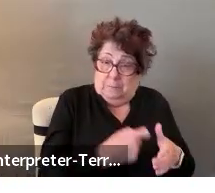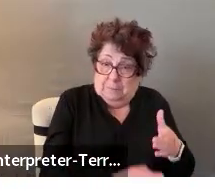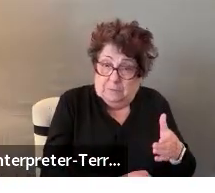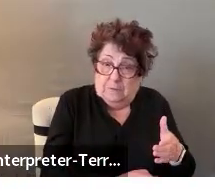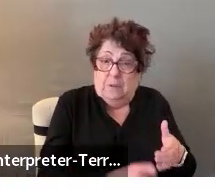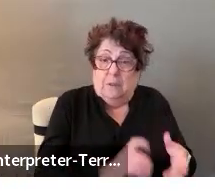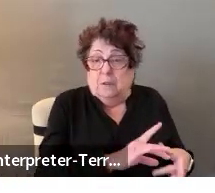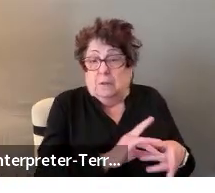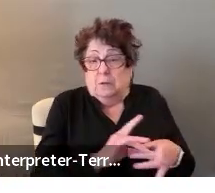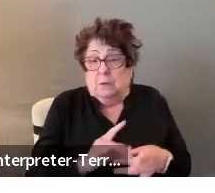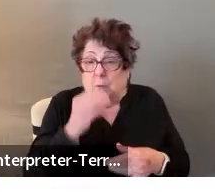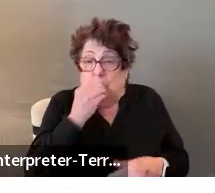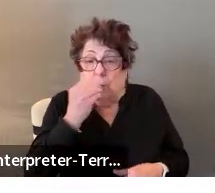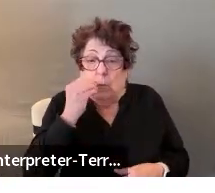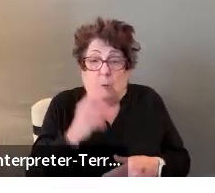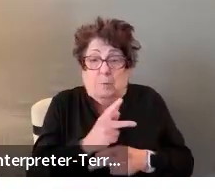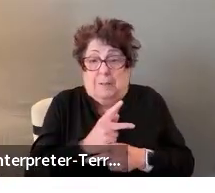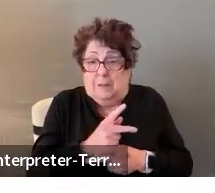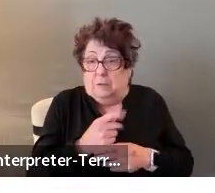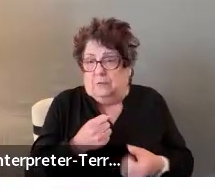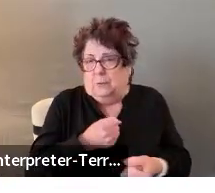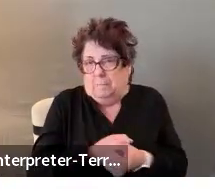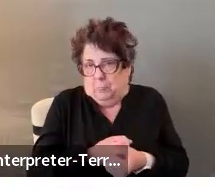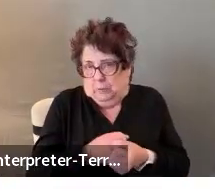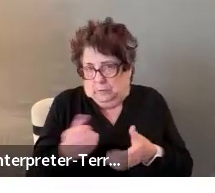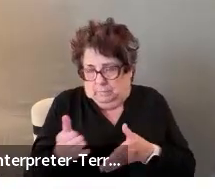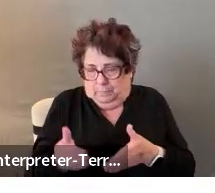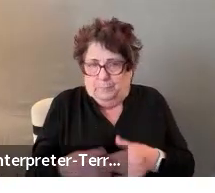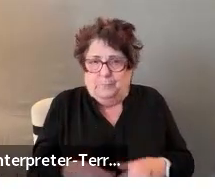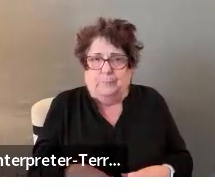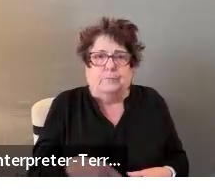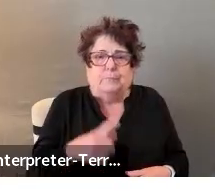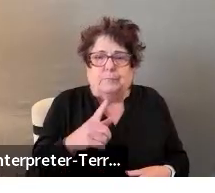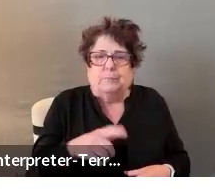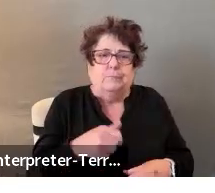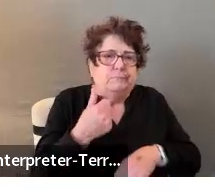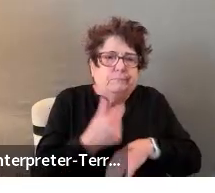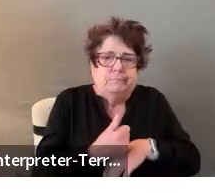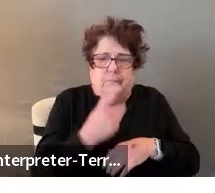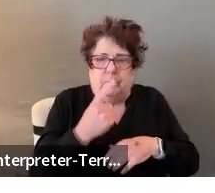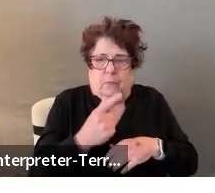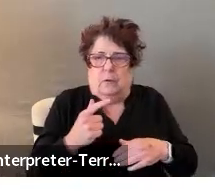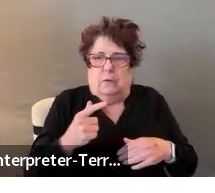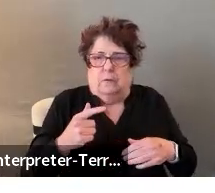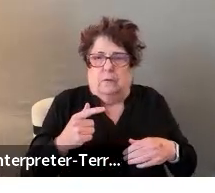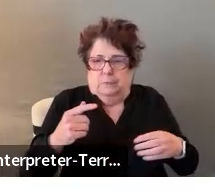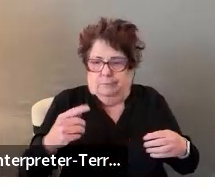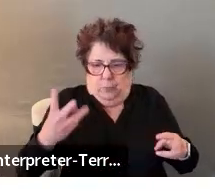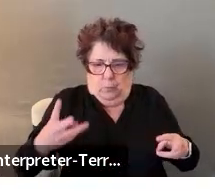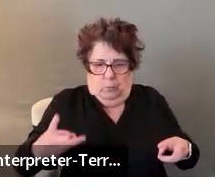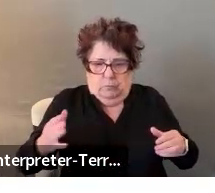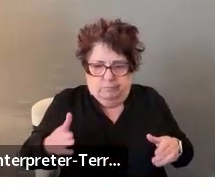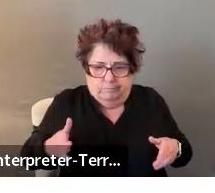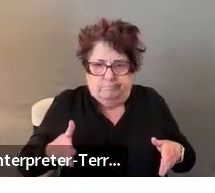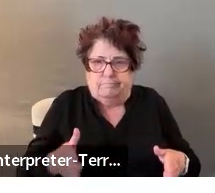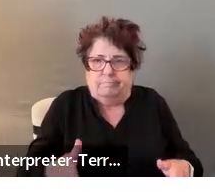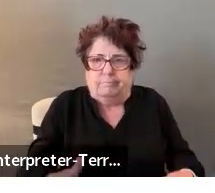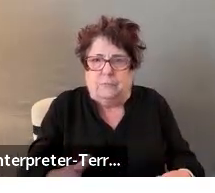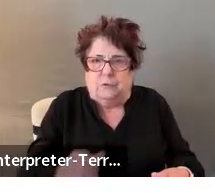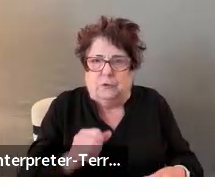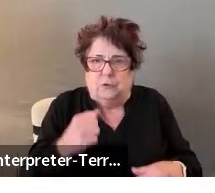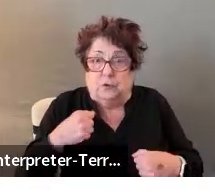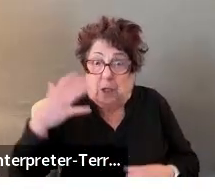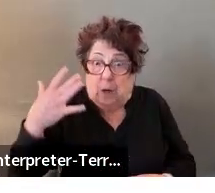supportive services. For example, installing a roll-in shower with grab bars and a shower seat may avoid the need for a